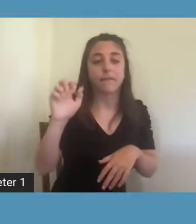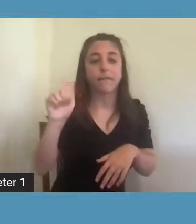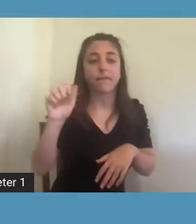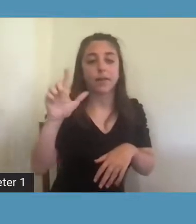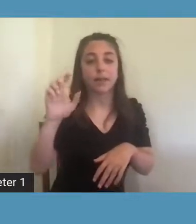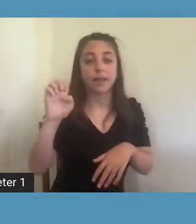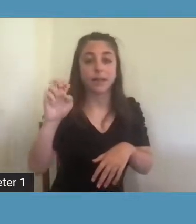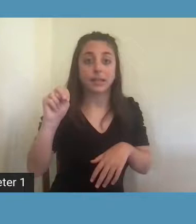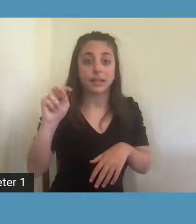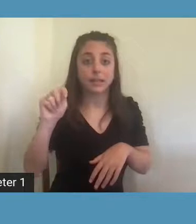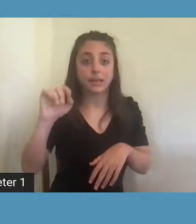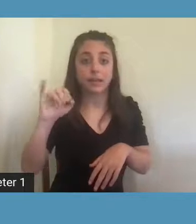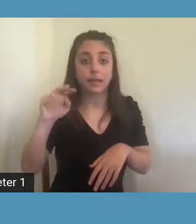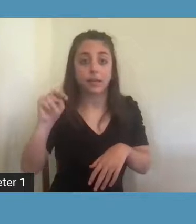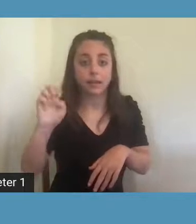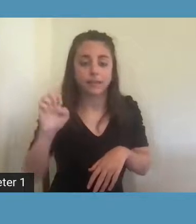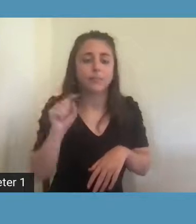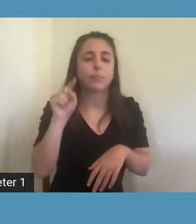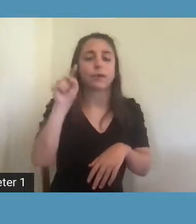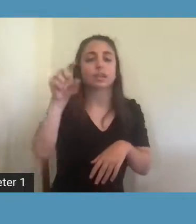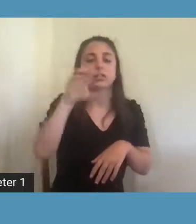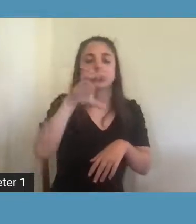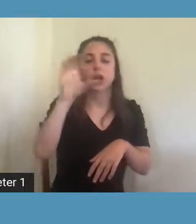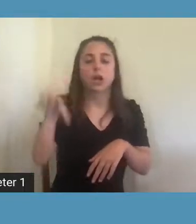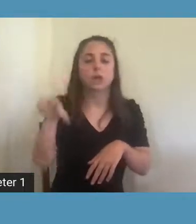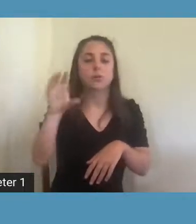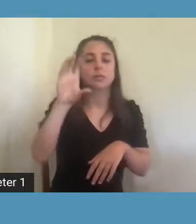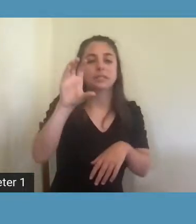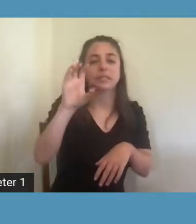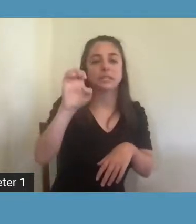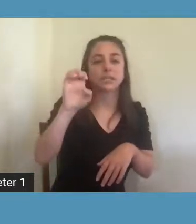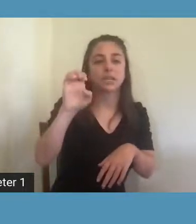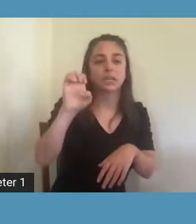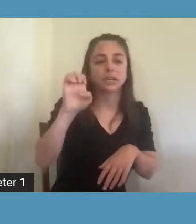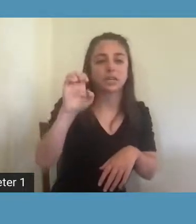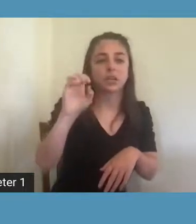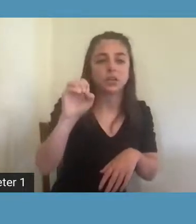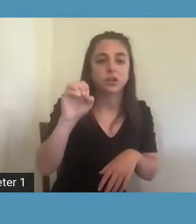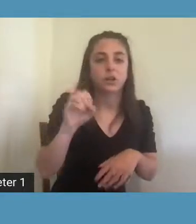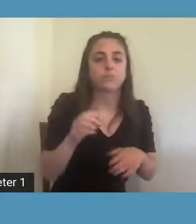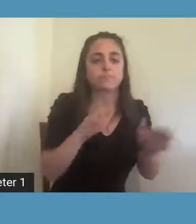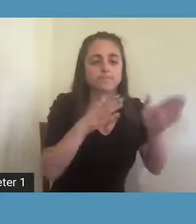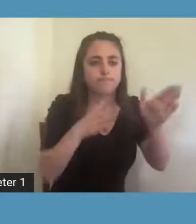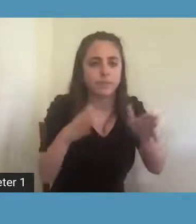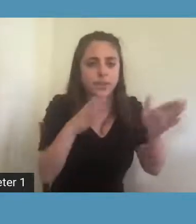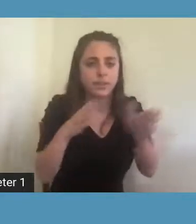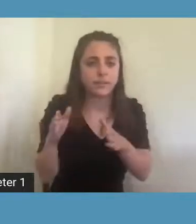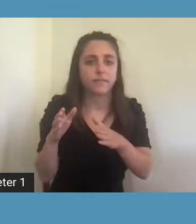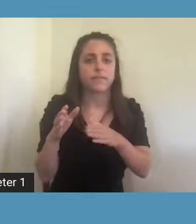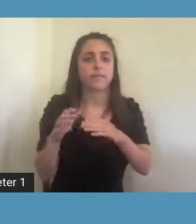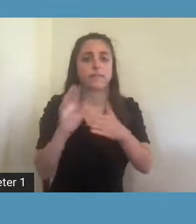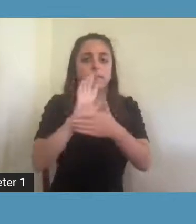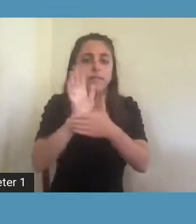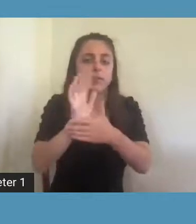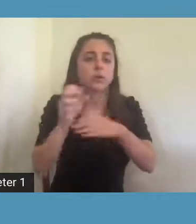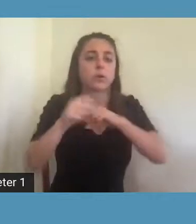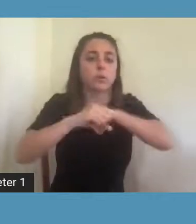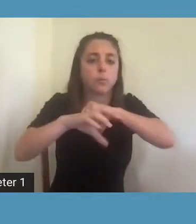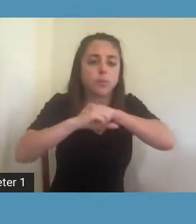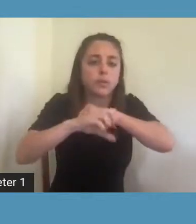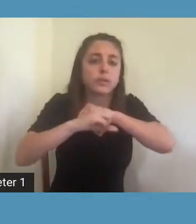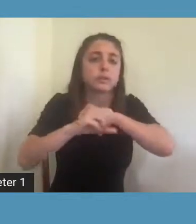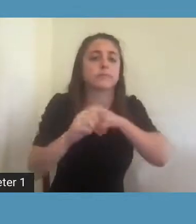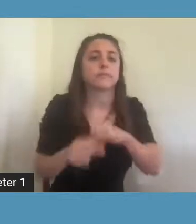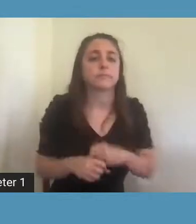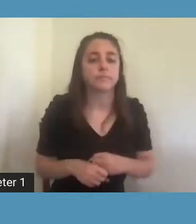of Skill Scout in Chicago, and it will cover planning for video production, including the use of production templates,